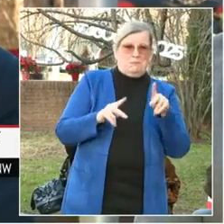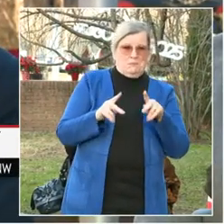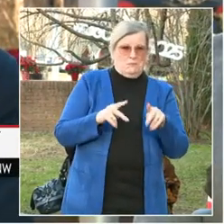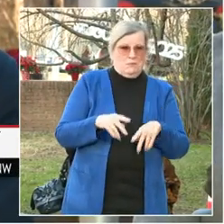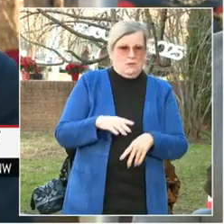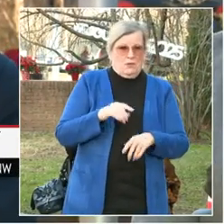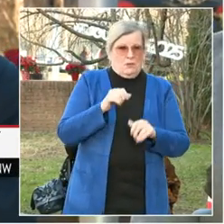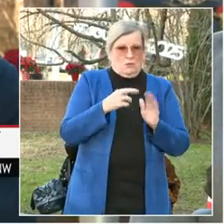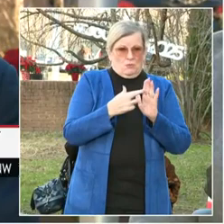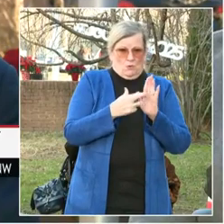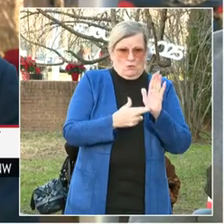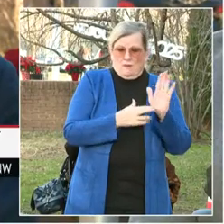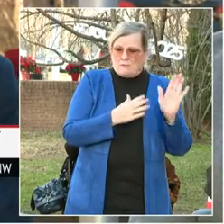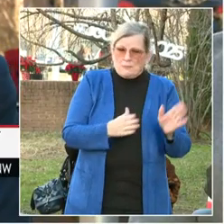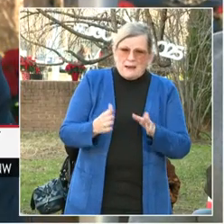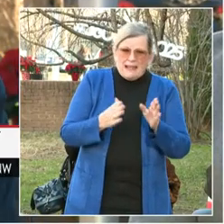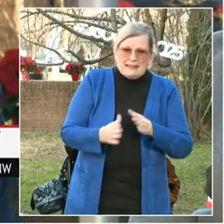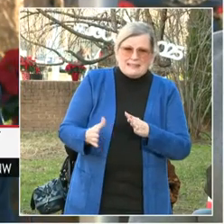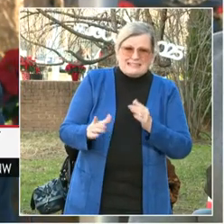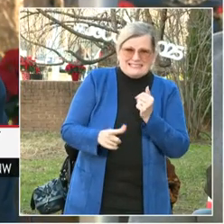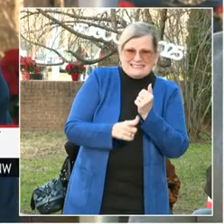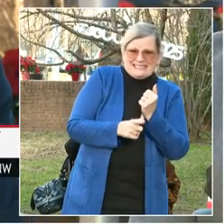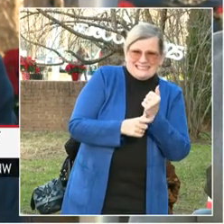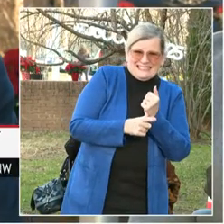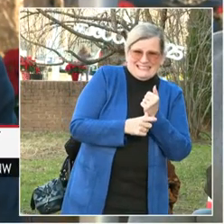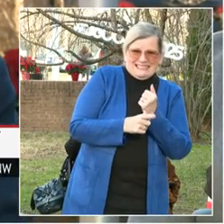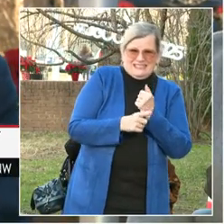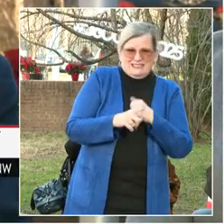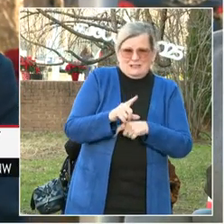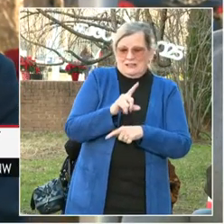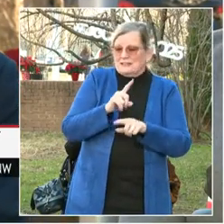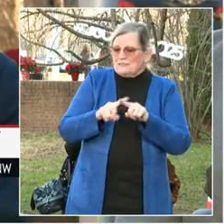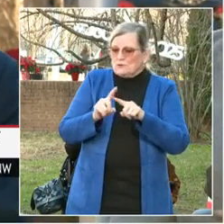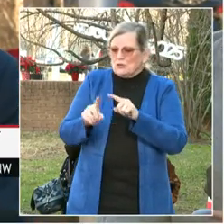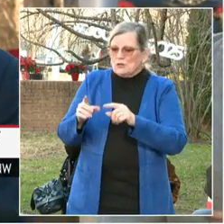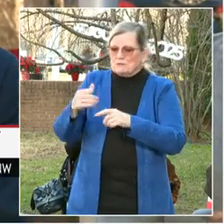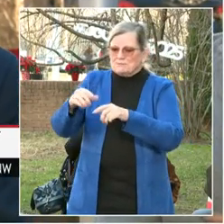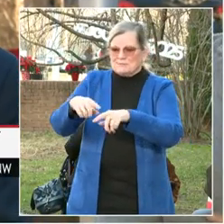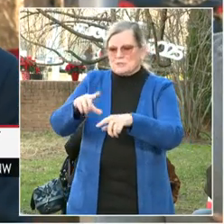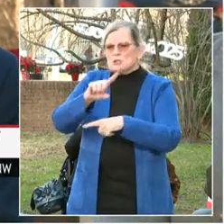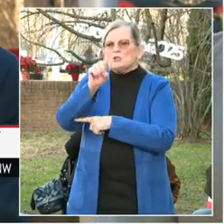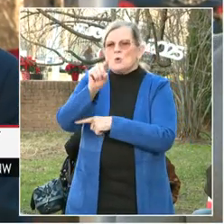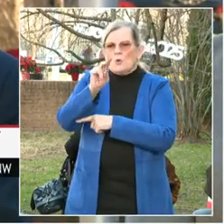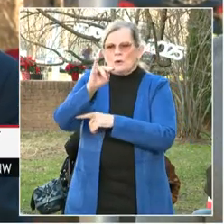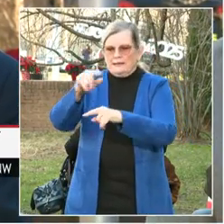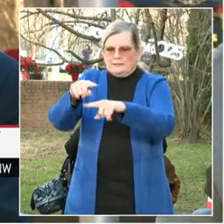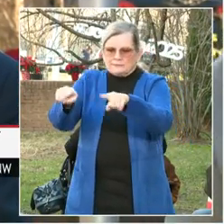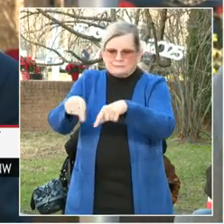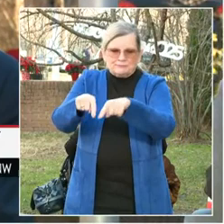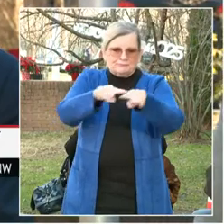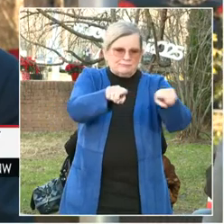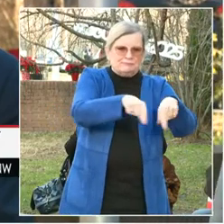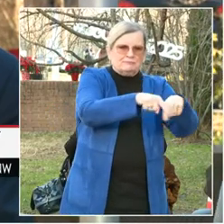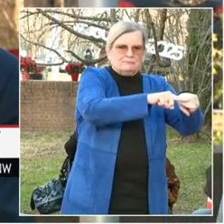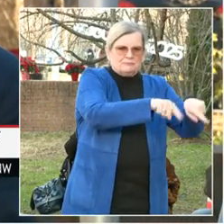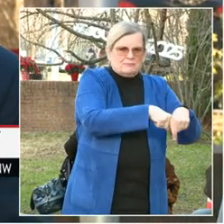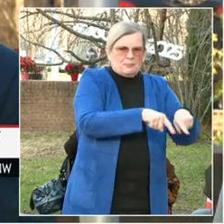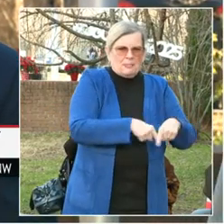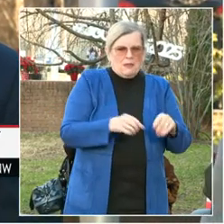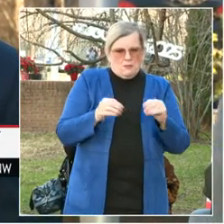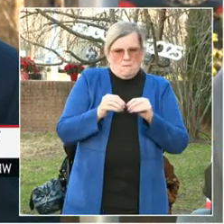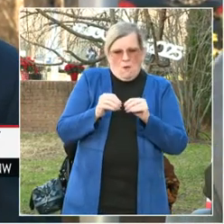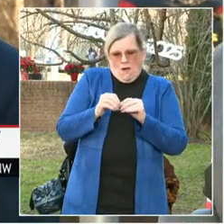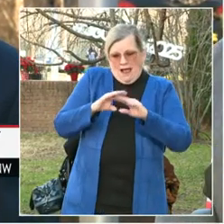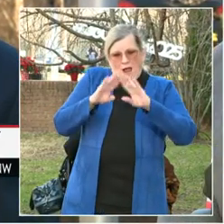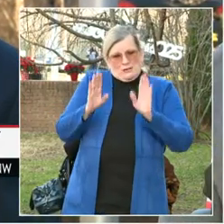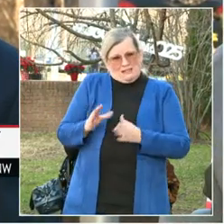regulations to areas of the district and types of buildings that were previously exempted. Today, we are releasing the Rock Creek West Roadmap, which